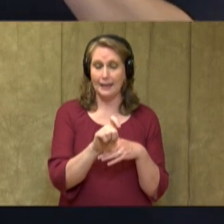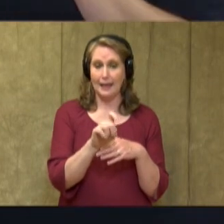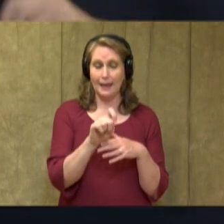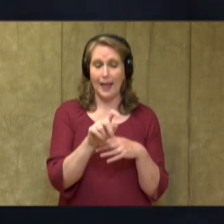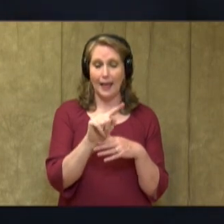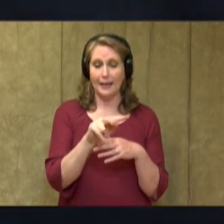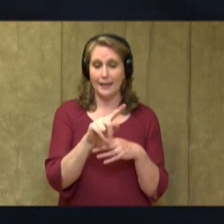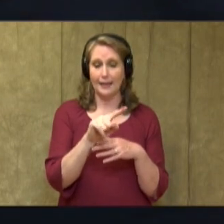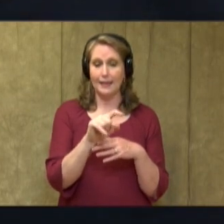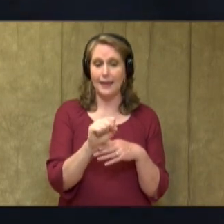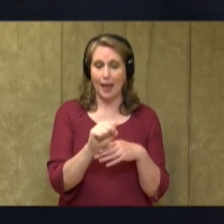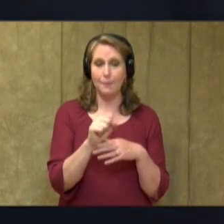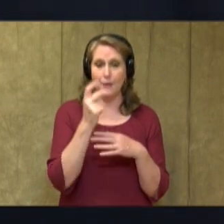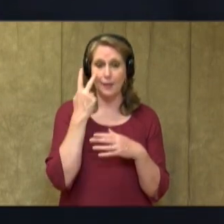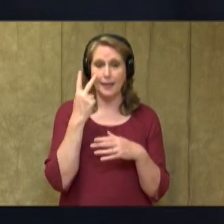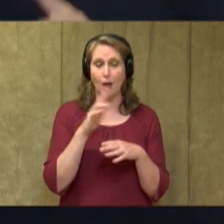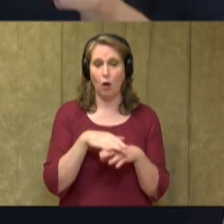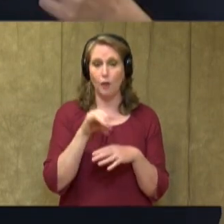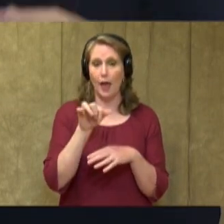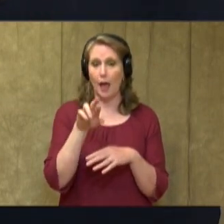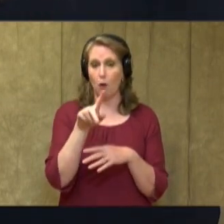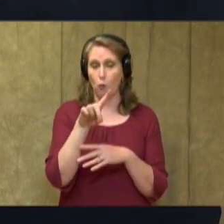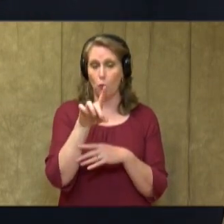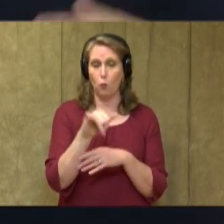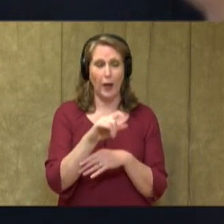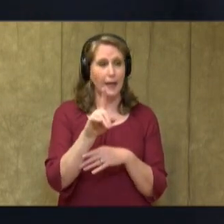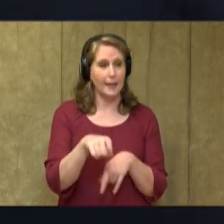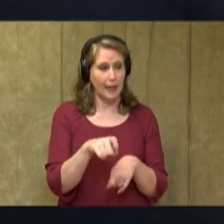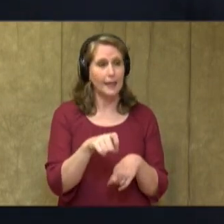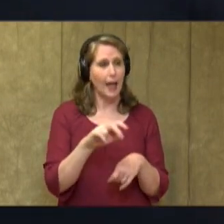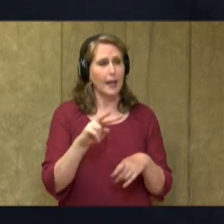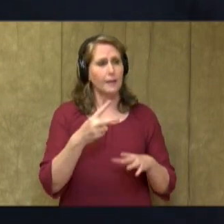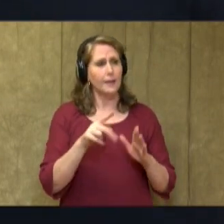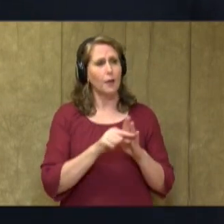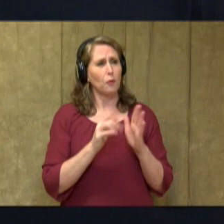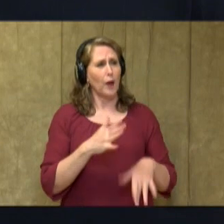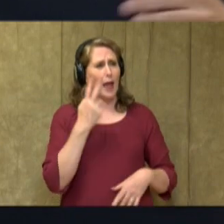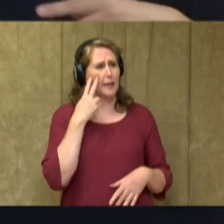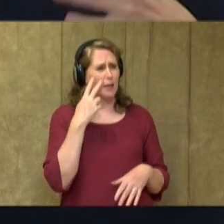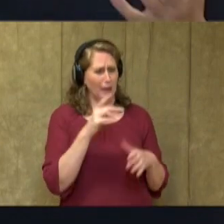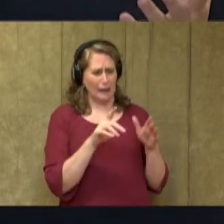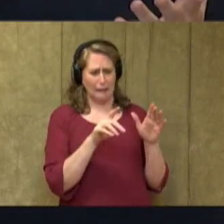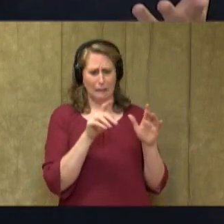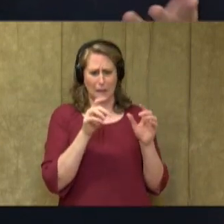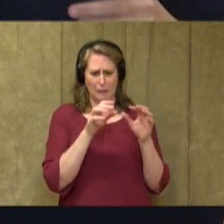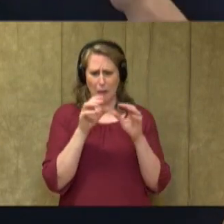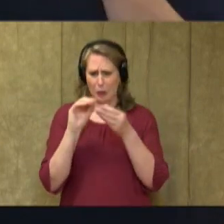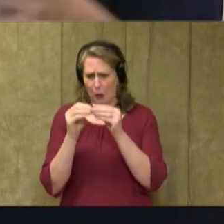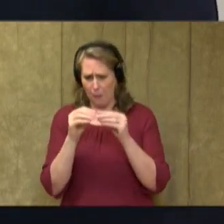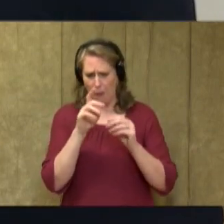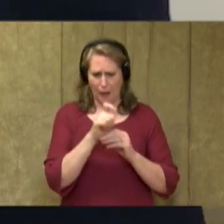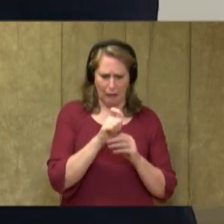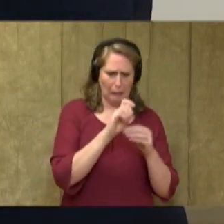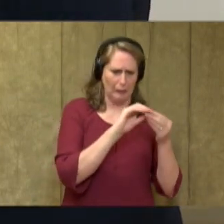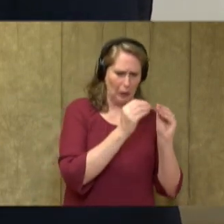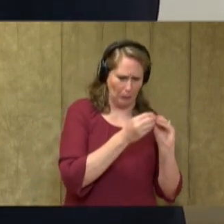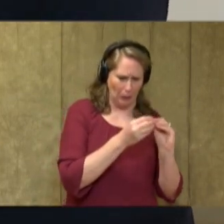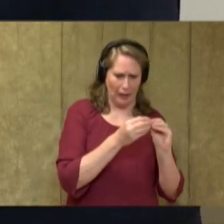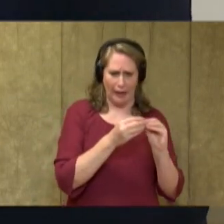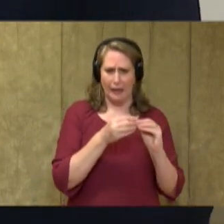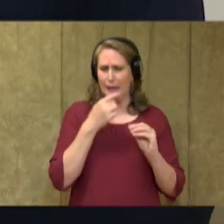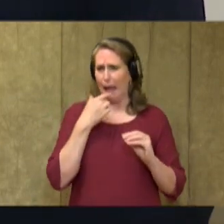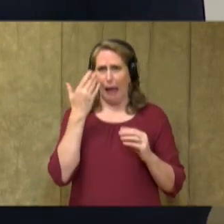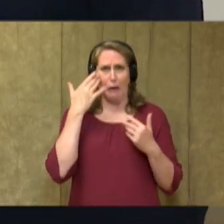time sign on your iReady test. I had a second grader say, I saw an X on my iReady test and I didn't know what it meant. Well, that